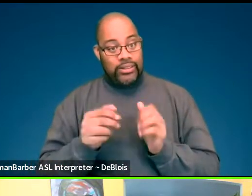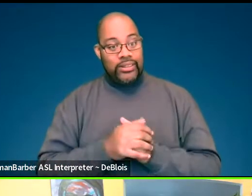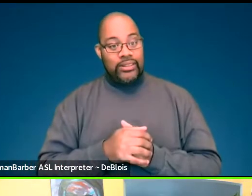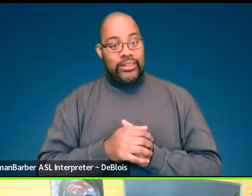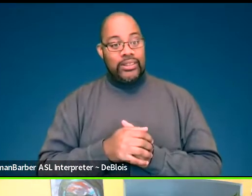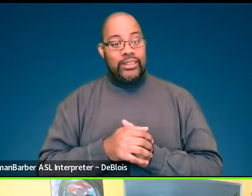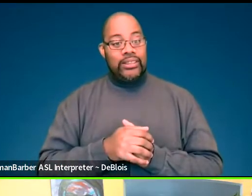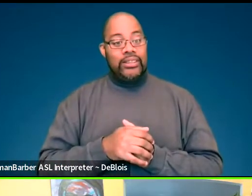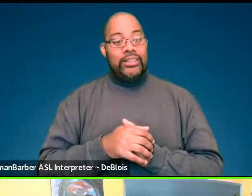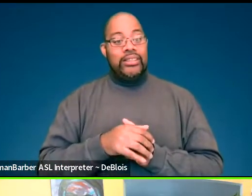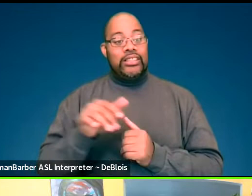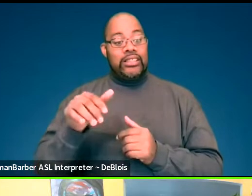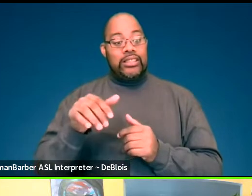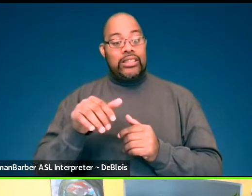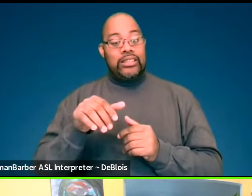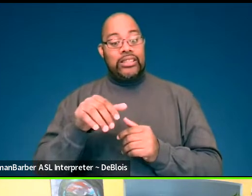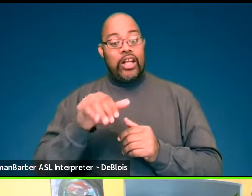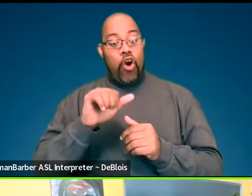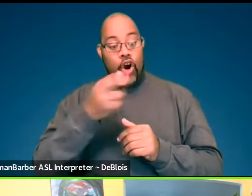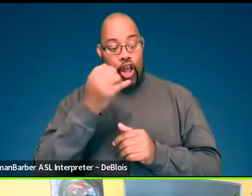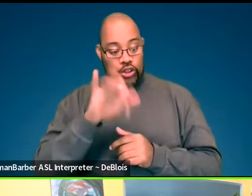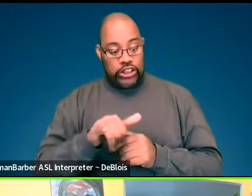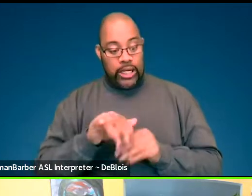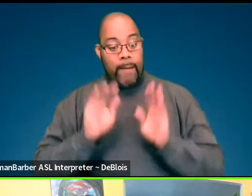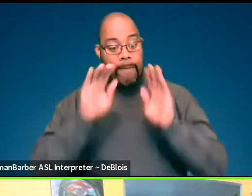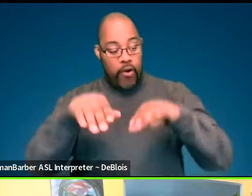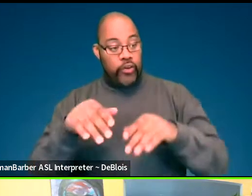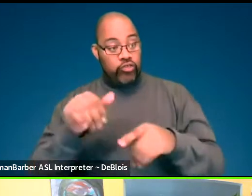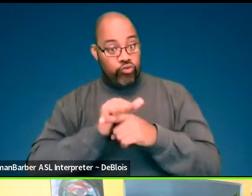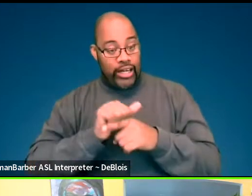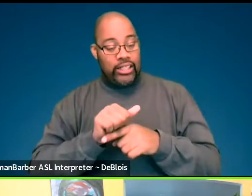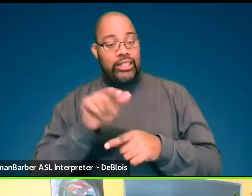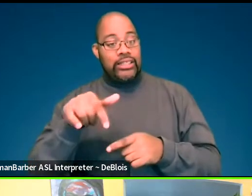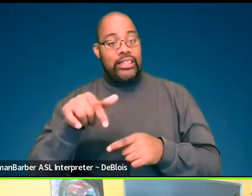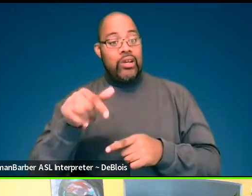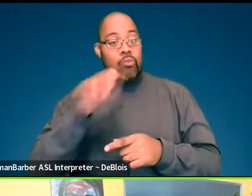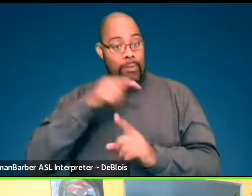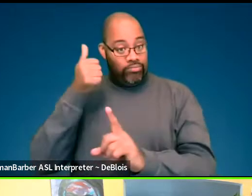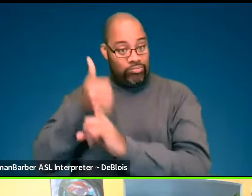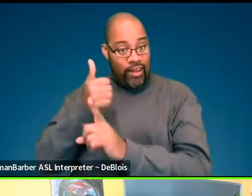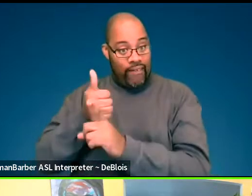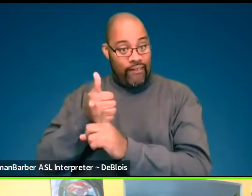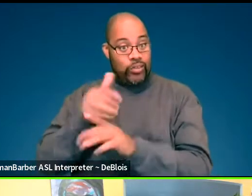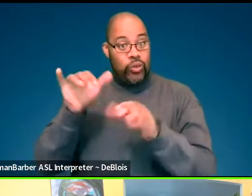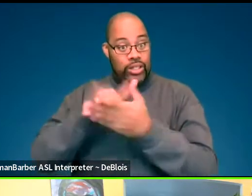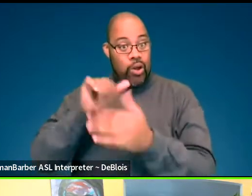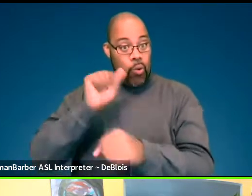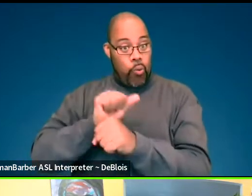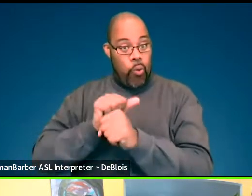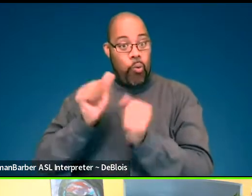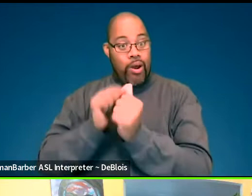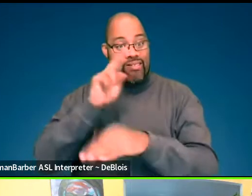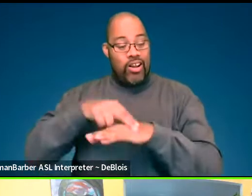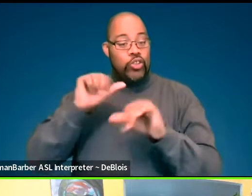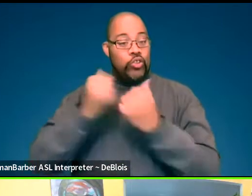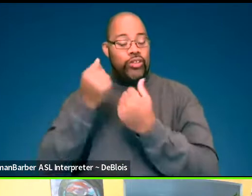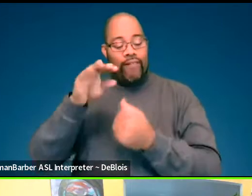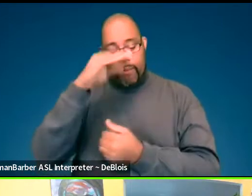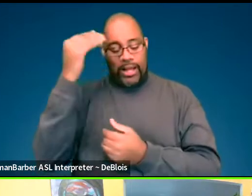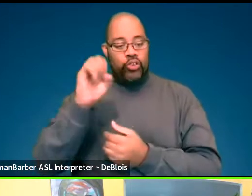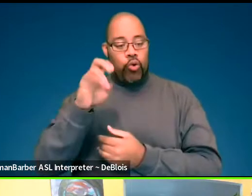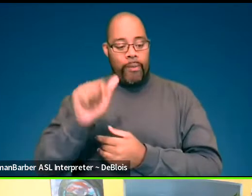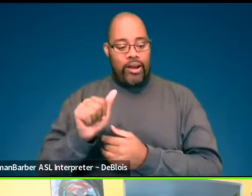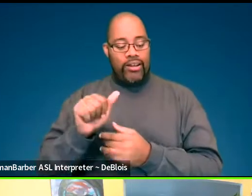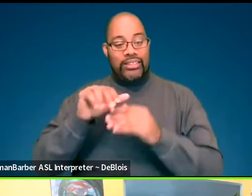maritime archaeology training was actually a woman named Jenny Mack, who for a long time had been doing work with the National Association of Black Scuba Divers,